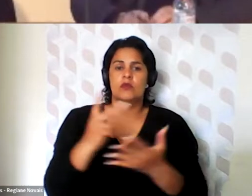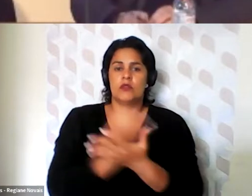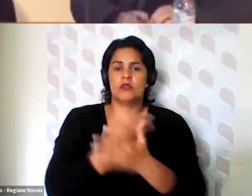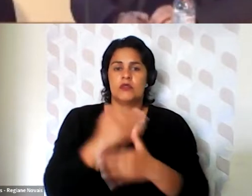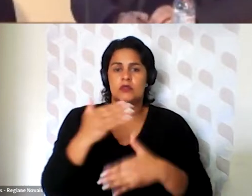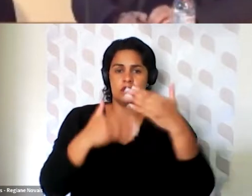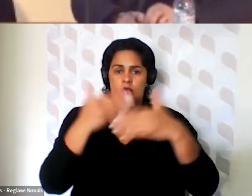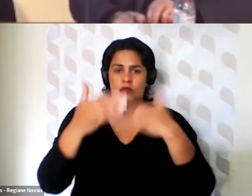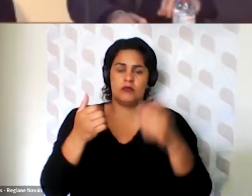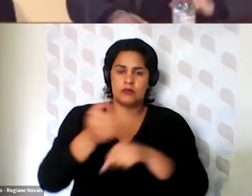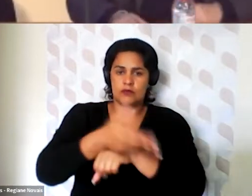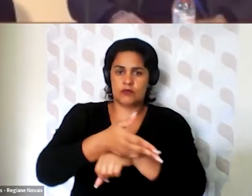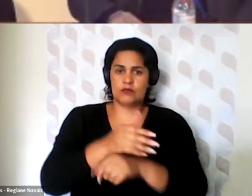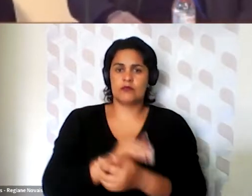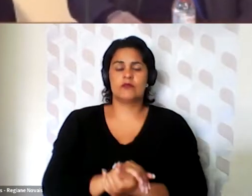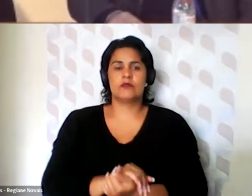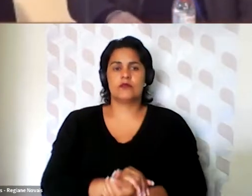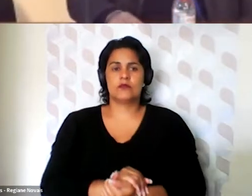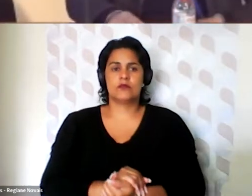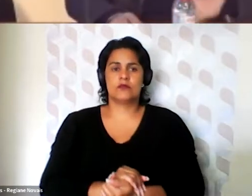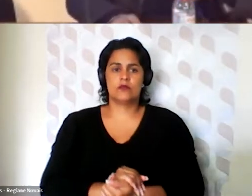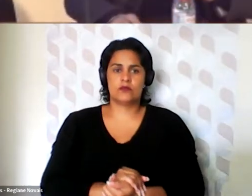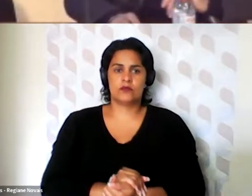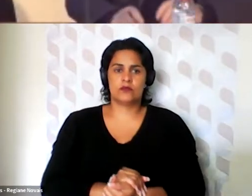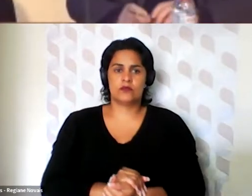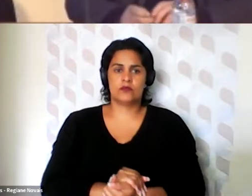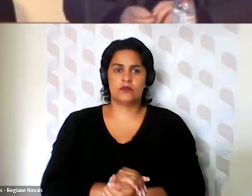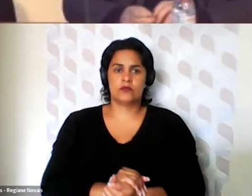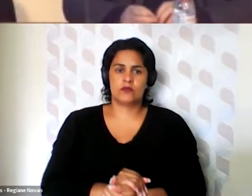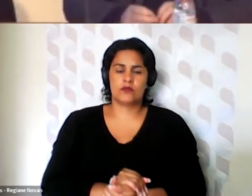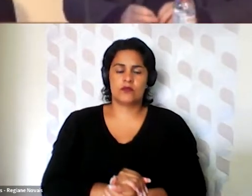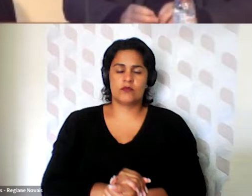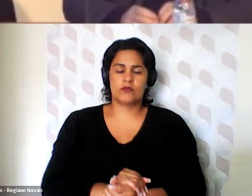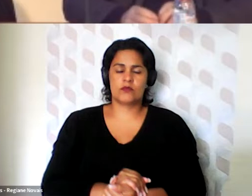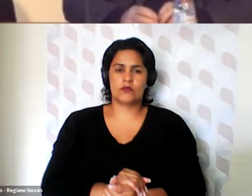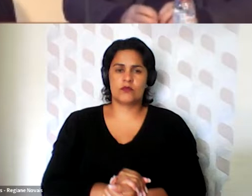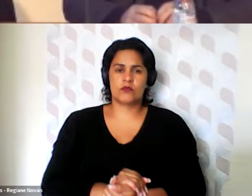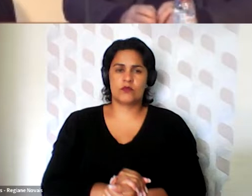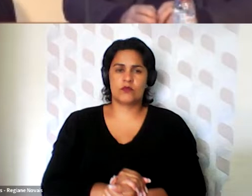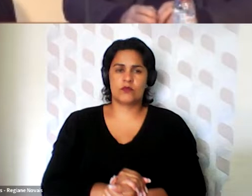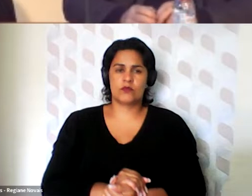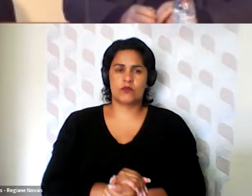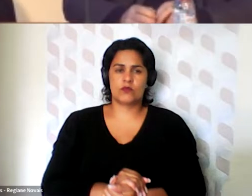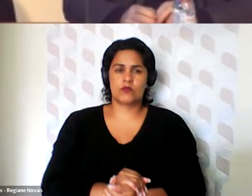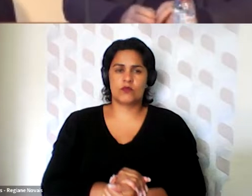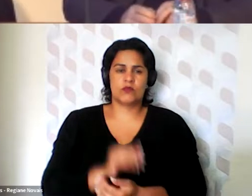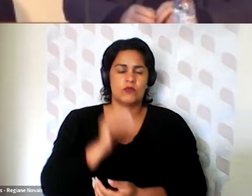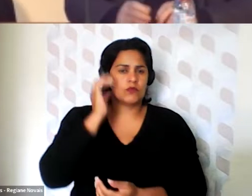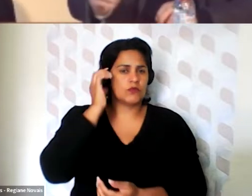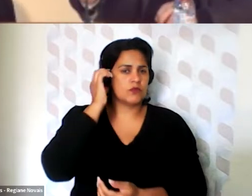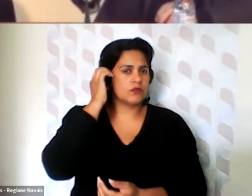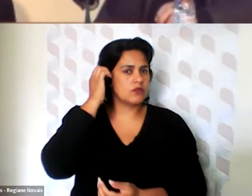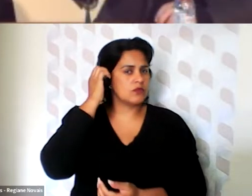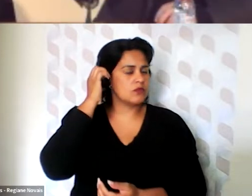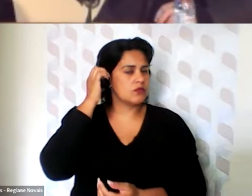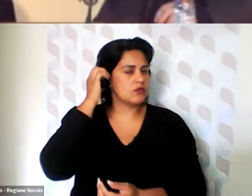elementos muito comumente levantados ou divulgados sobre a OCDE, e vamos checar, então, se eu acho que eles são verdadeiros